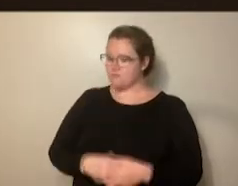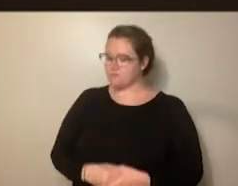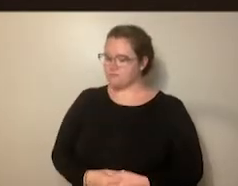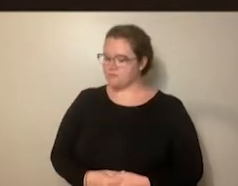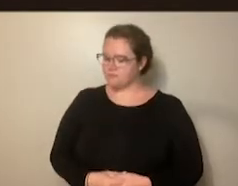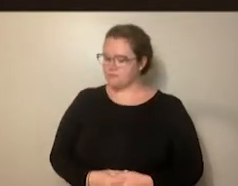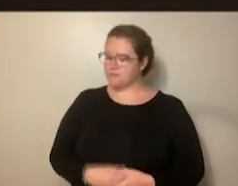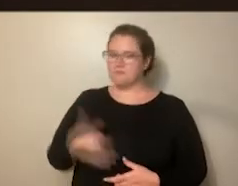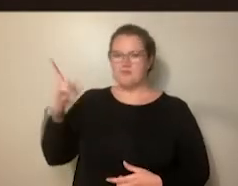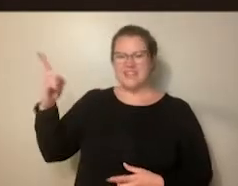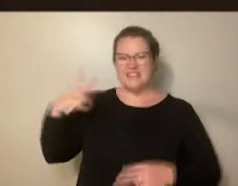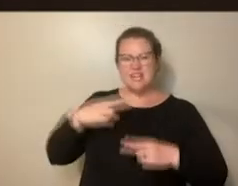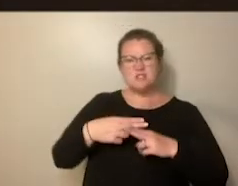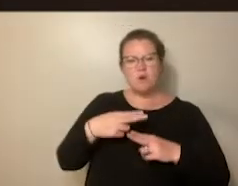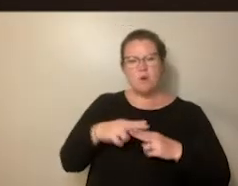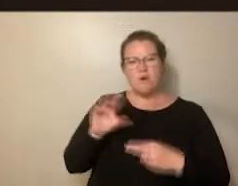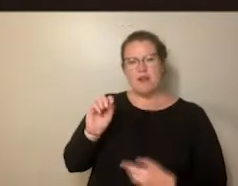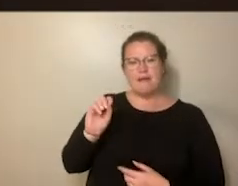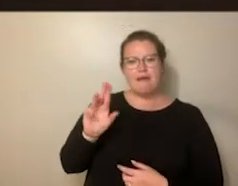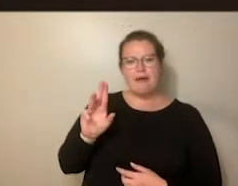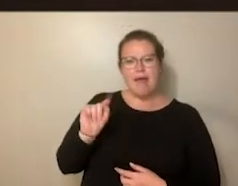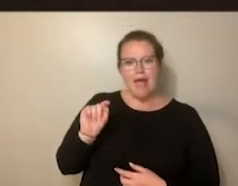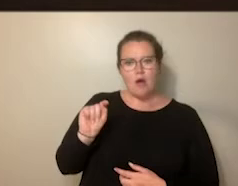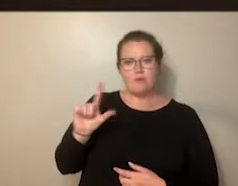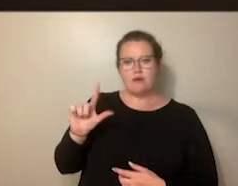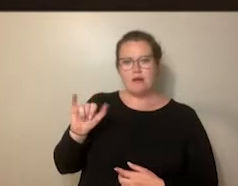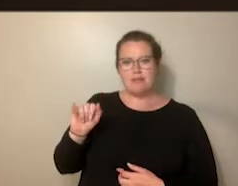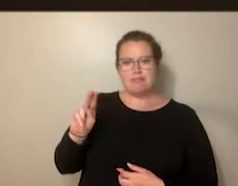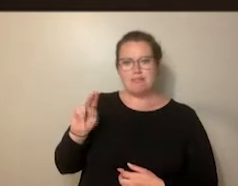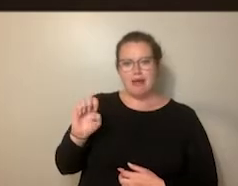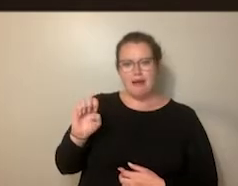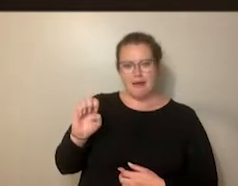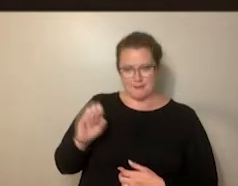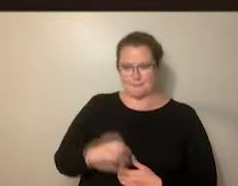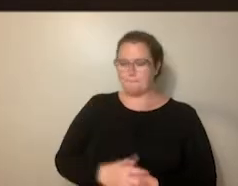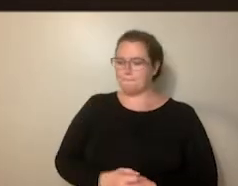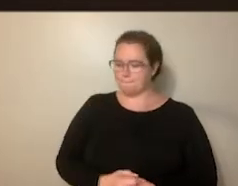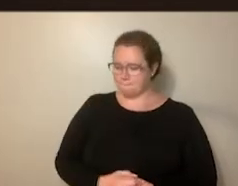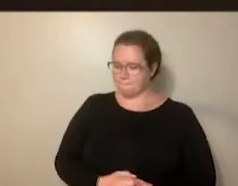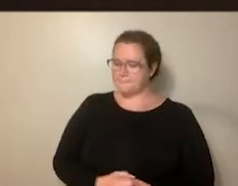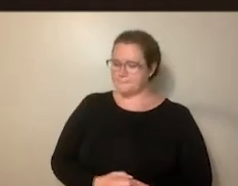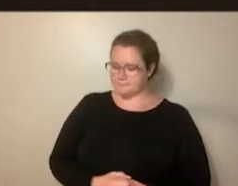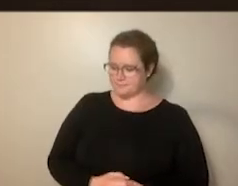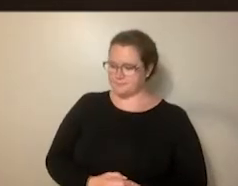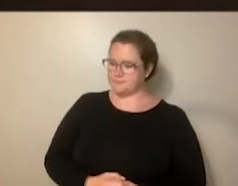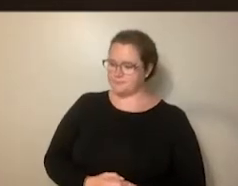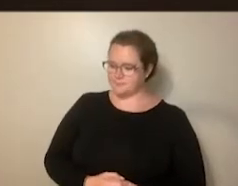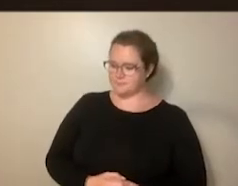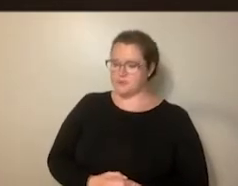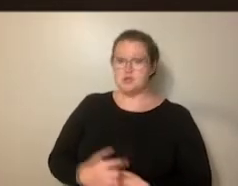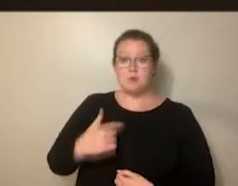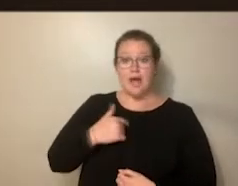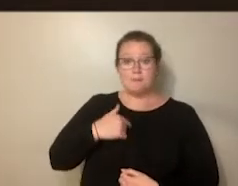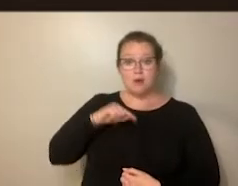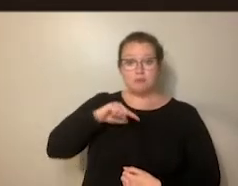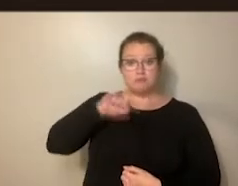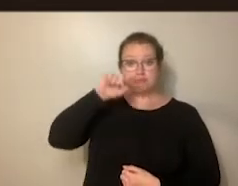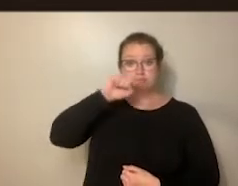called outlining. I'll outline the things that I want in that color. So I want my barn to